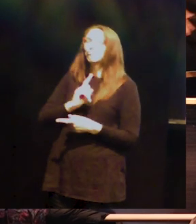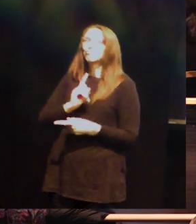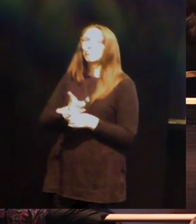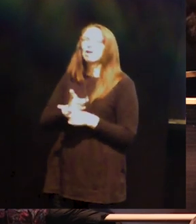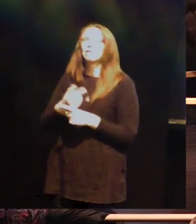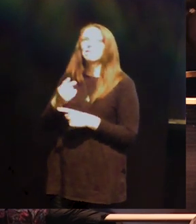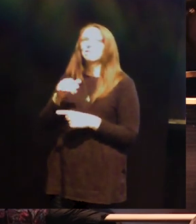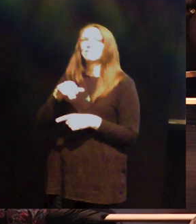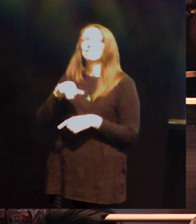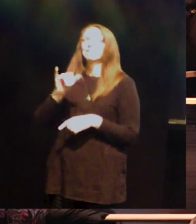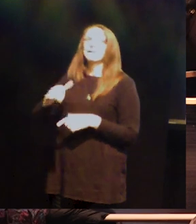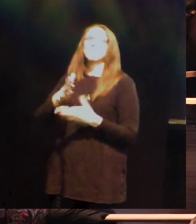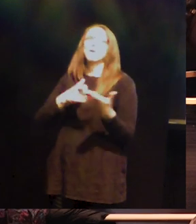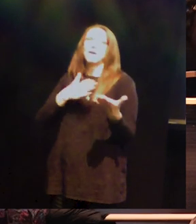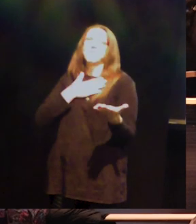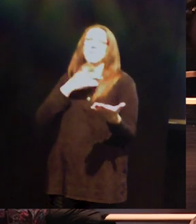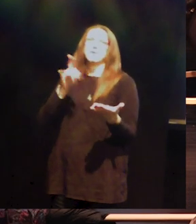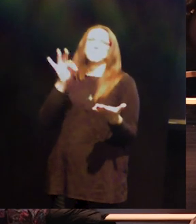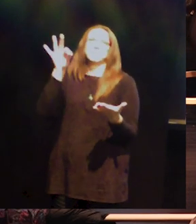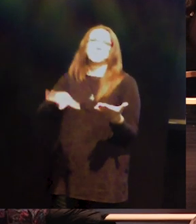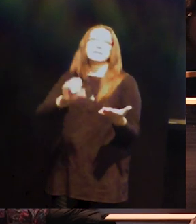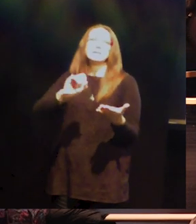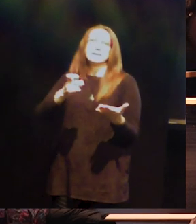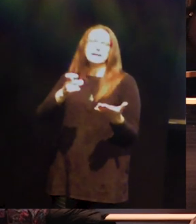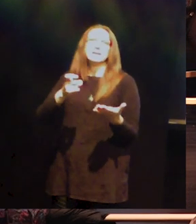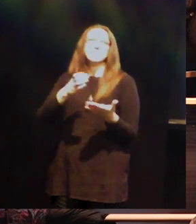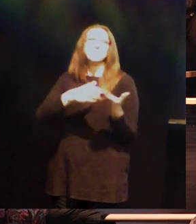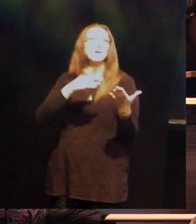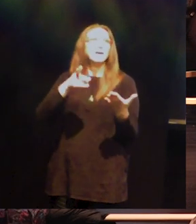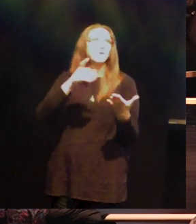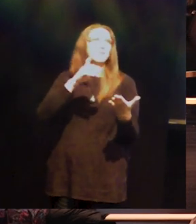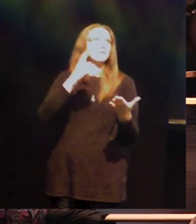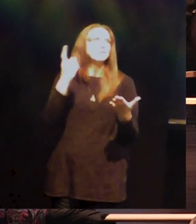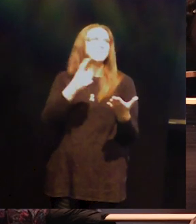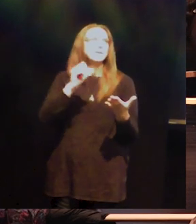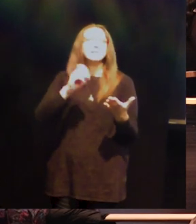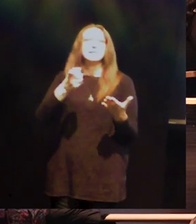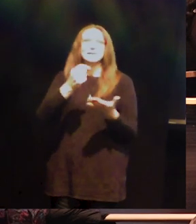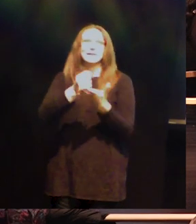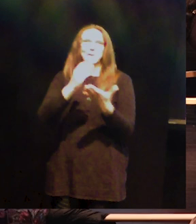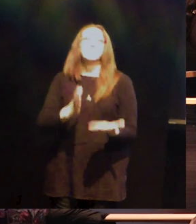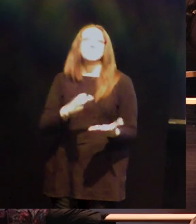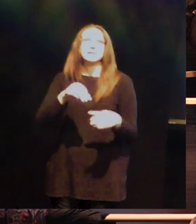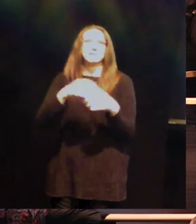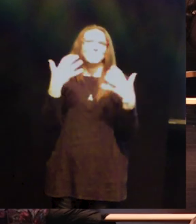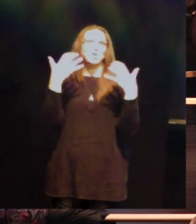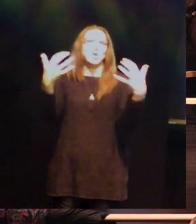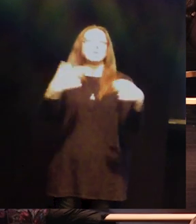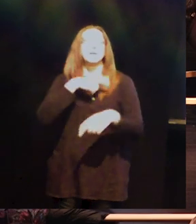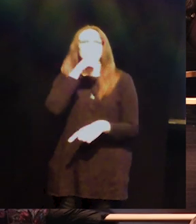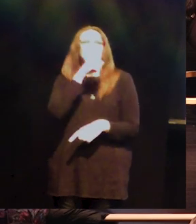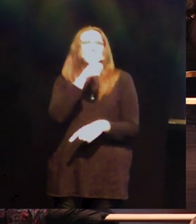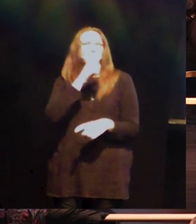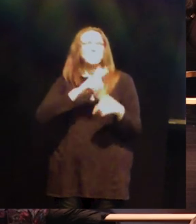that aspect. And I'm glad you brought up the sex part, because there is a world-renowned sex therapist in the audience, I won't say who. And, you know, that for us, it's